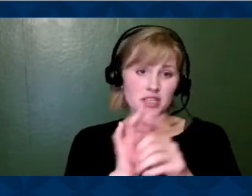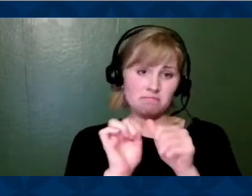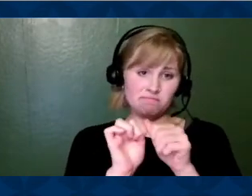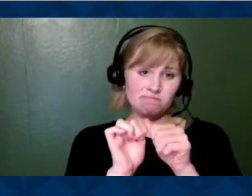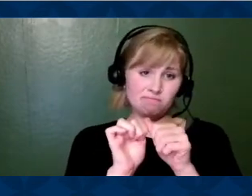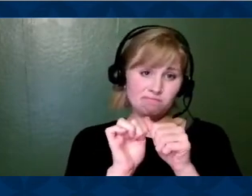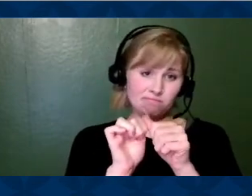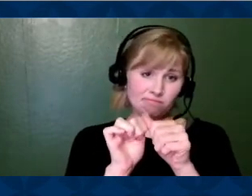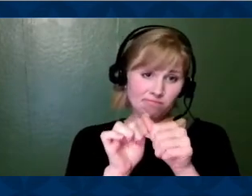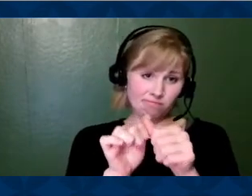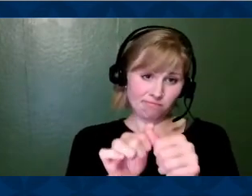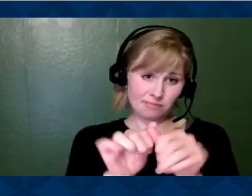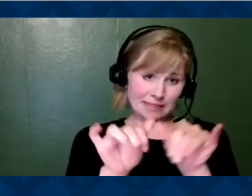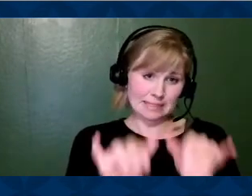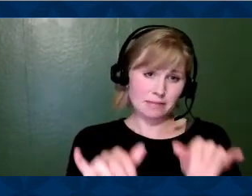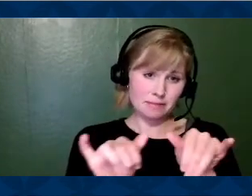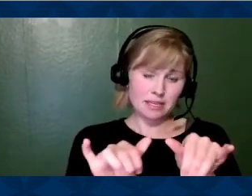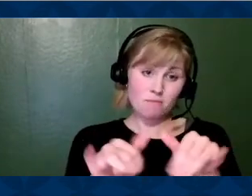actually worsening.